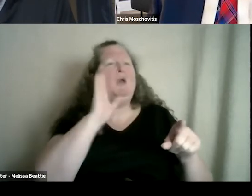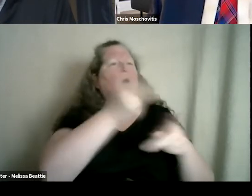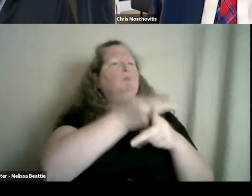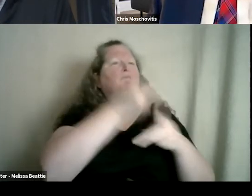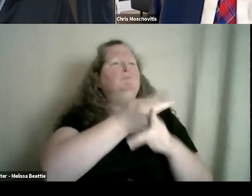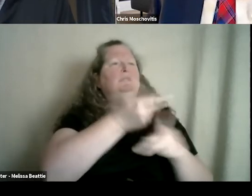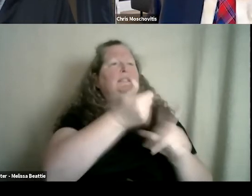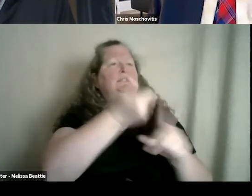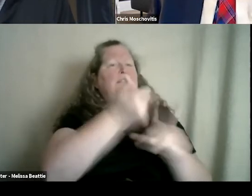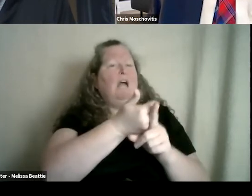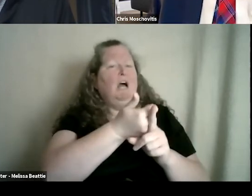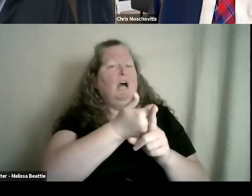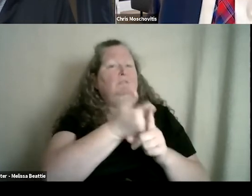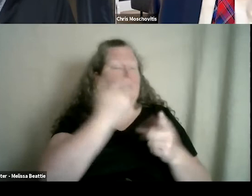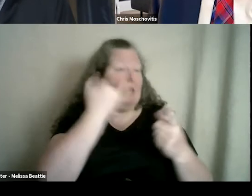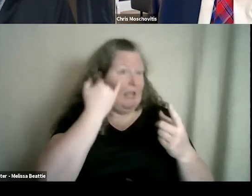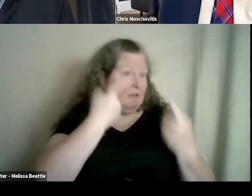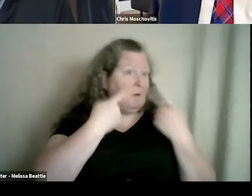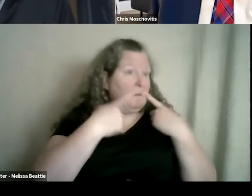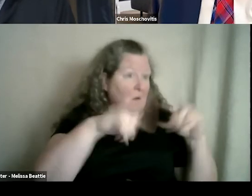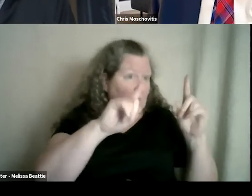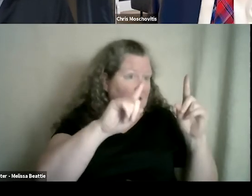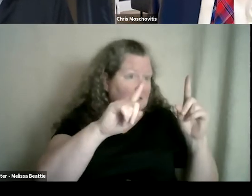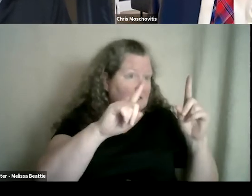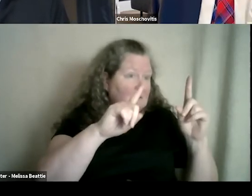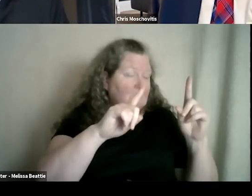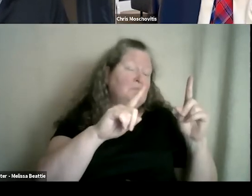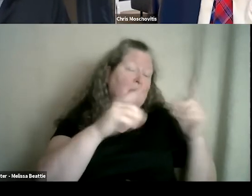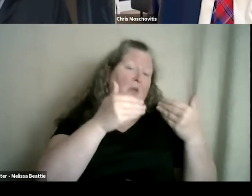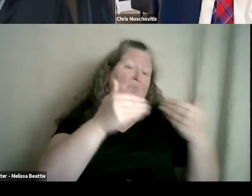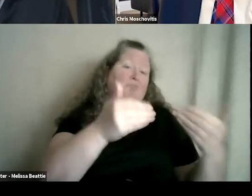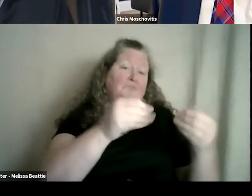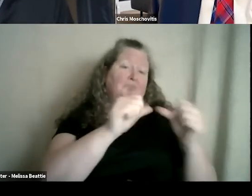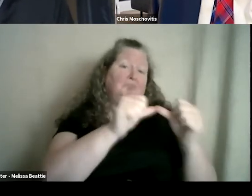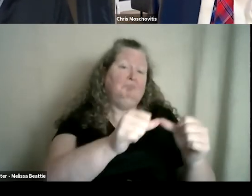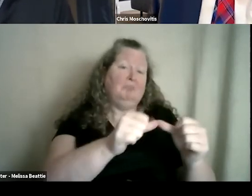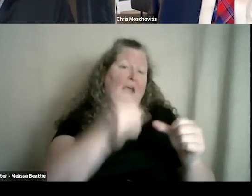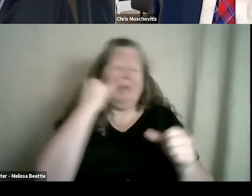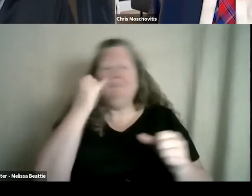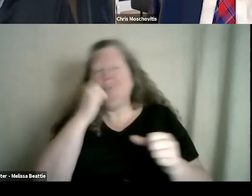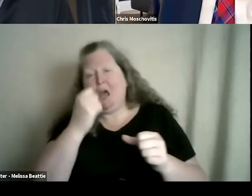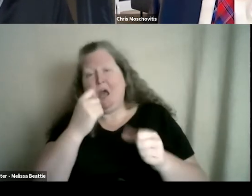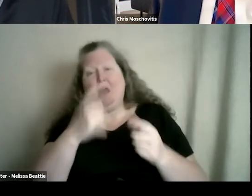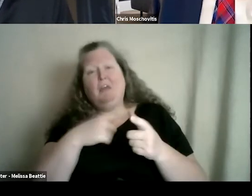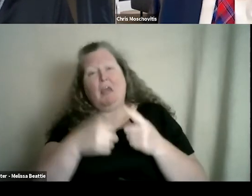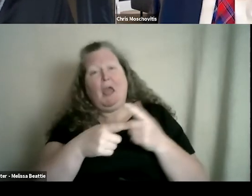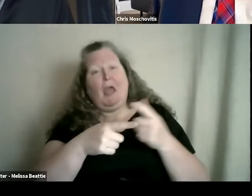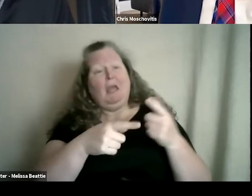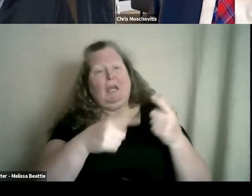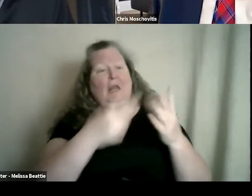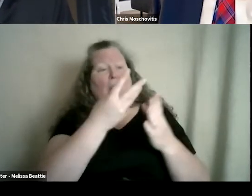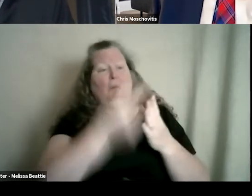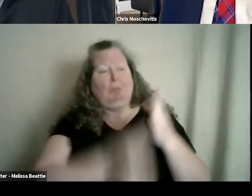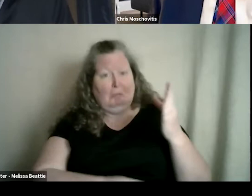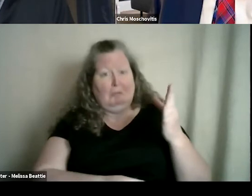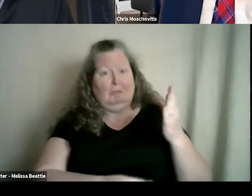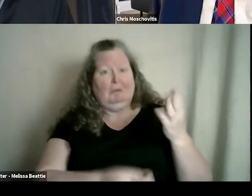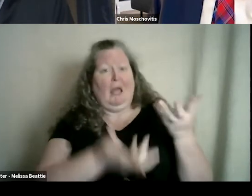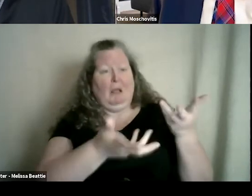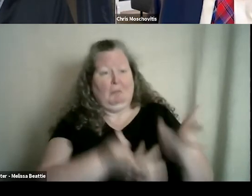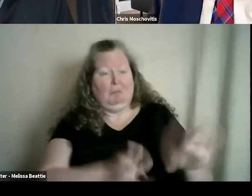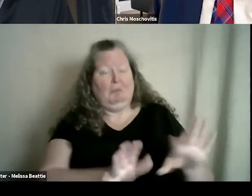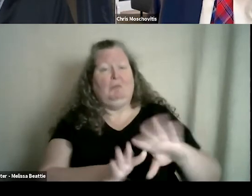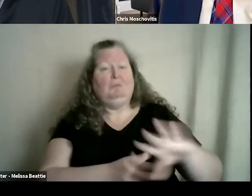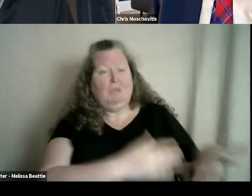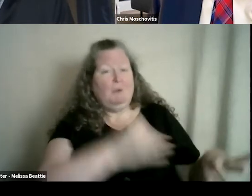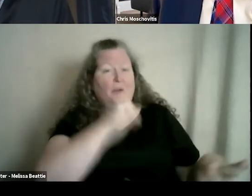and propagate. If it doesn't, it will die, and we don't have to worry about it. And they list a variety of a free market example of how some things